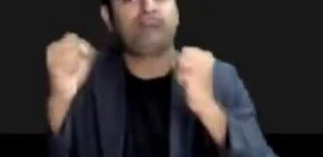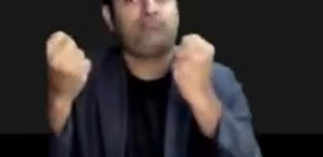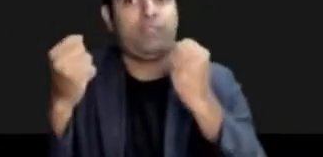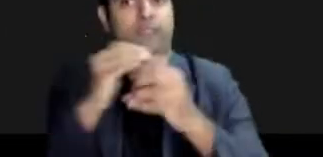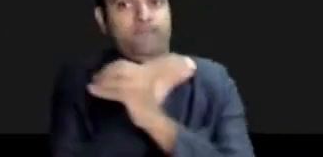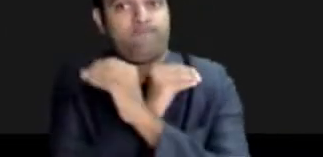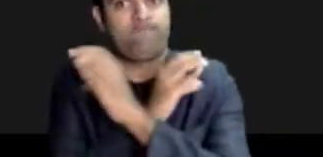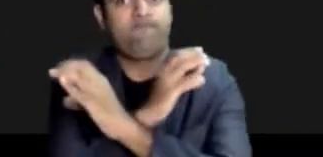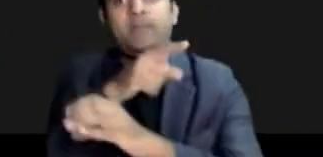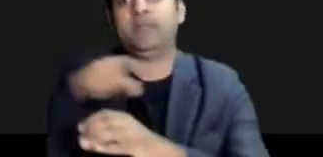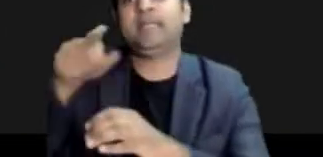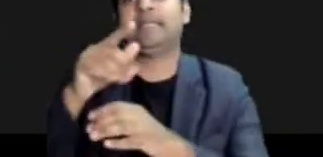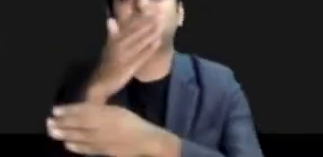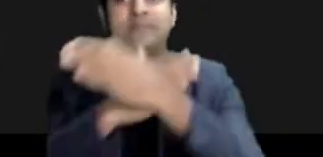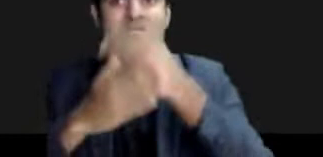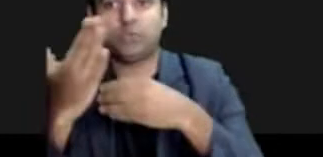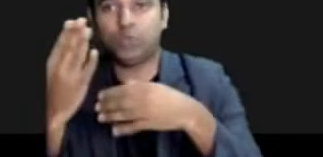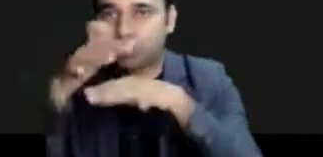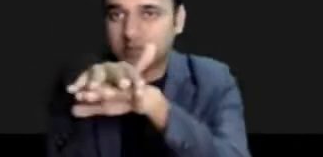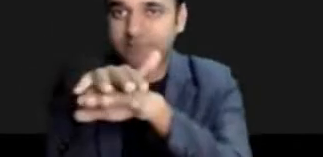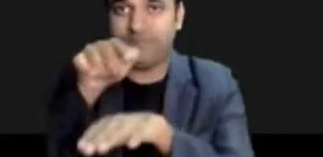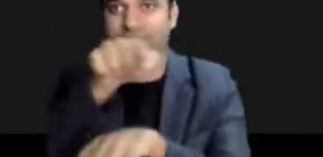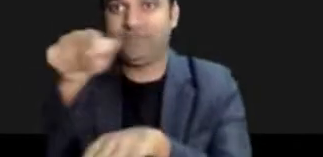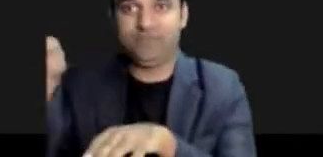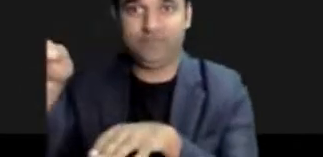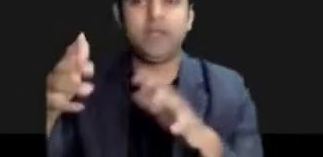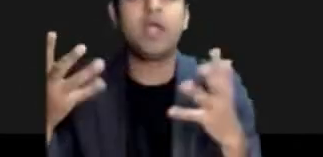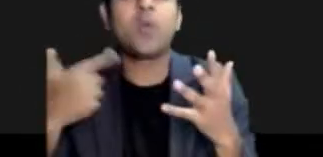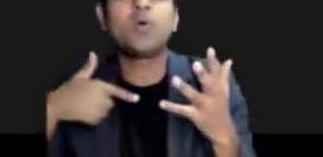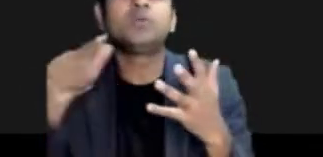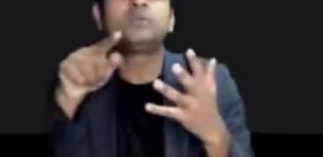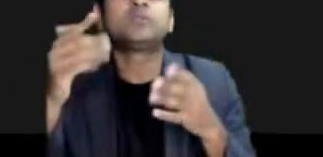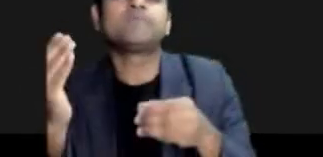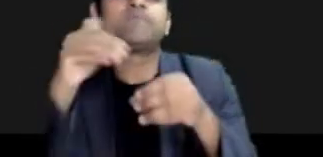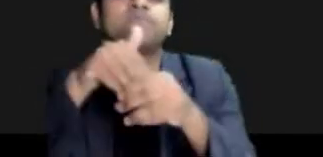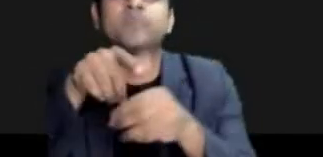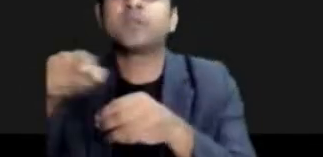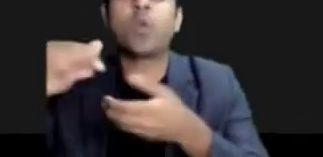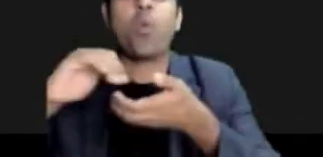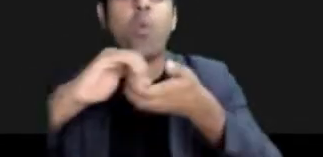for effective inclusion of disability in DRR actions across Africa and the global level.